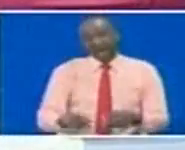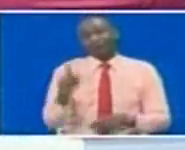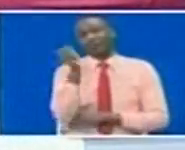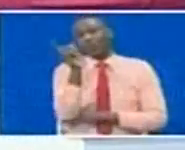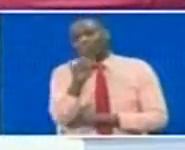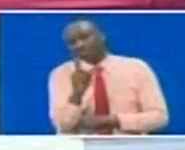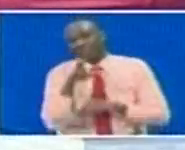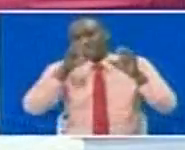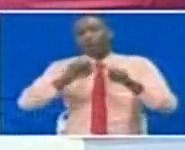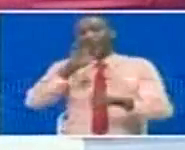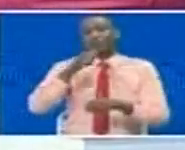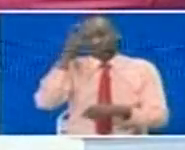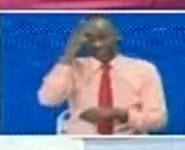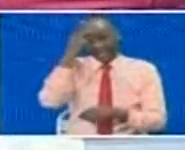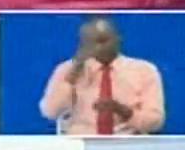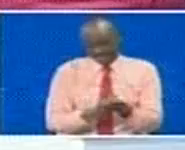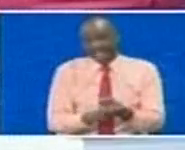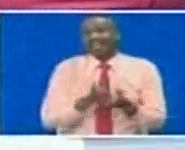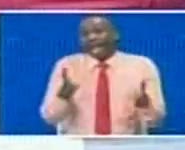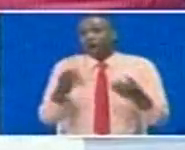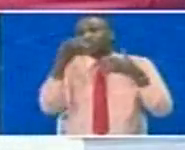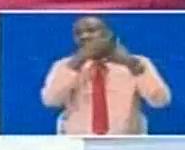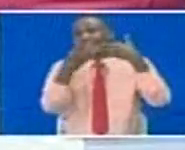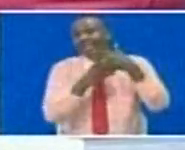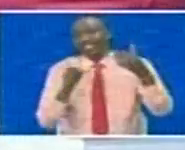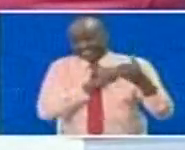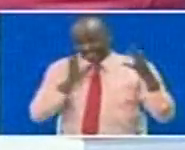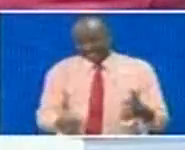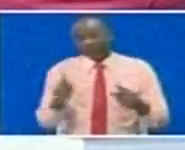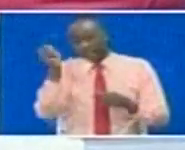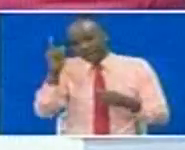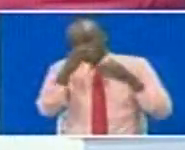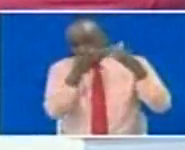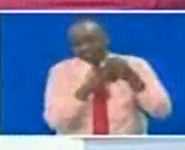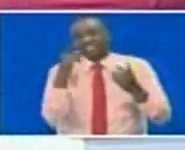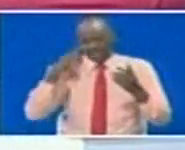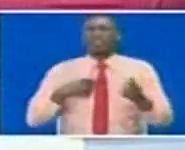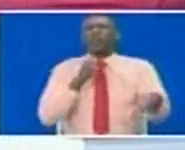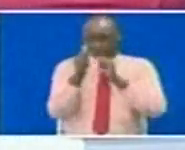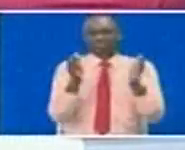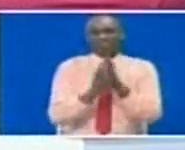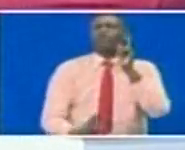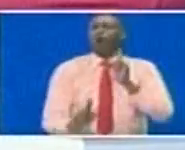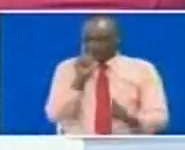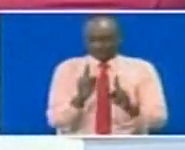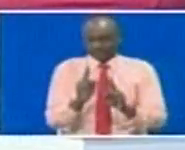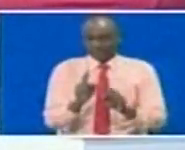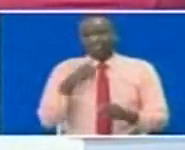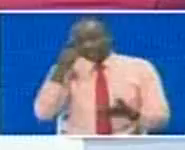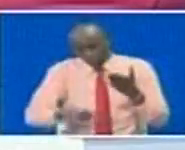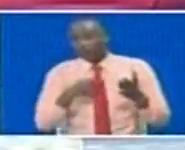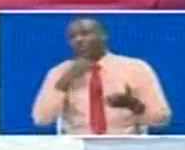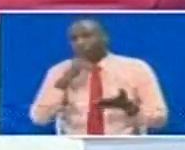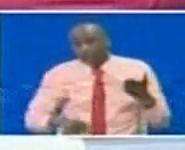governor. Nairobi Senator Mike Mbuvi Sonko has vowed to give him a run for his money. Sonko says he will vie for the